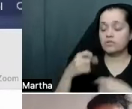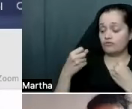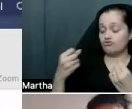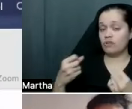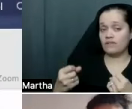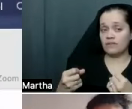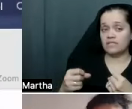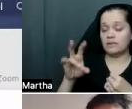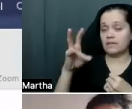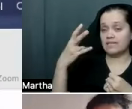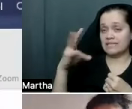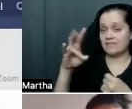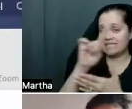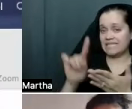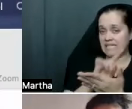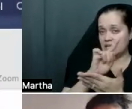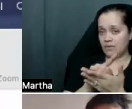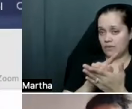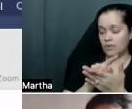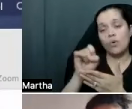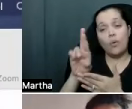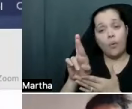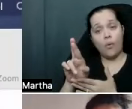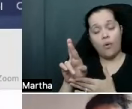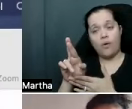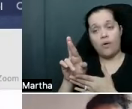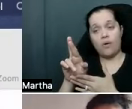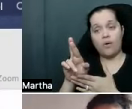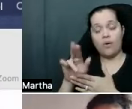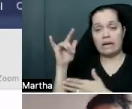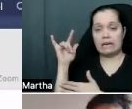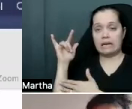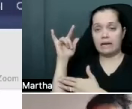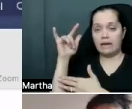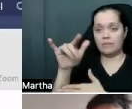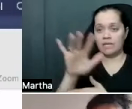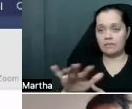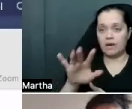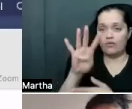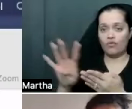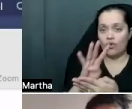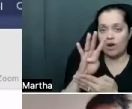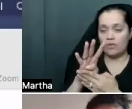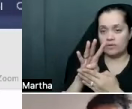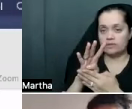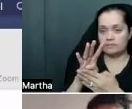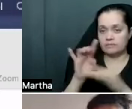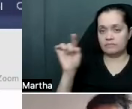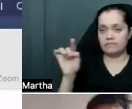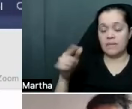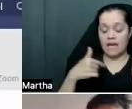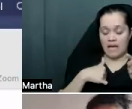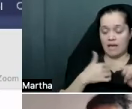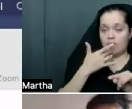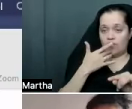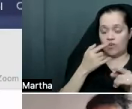take us about 17 hours. Or if we went on an airplane, it would take us about 4 hours. I would want to